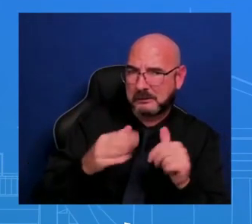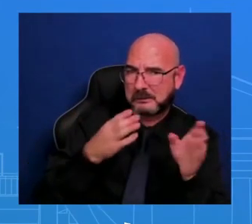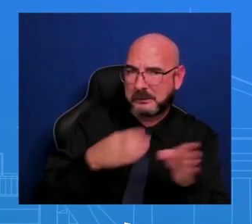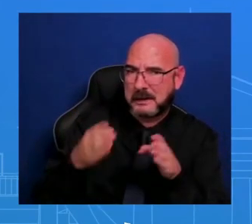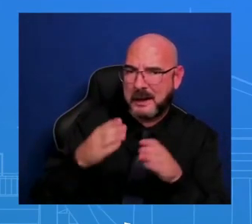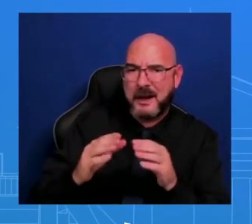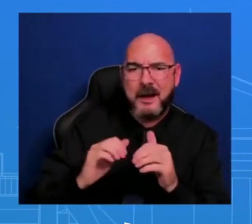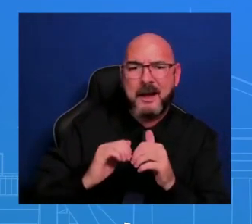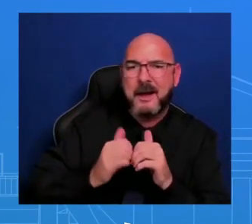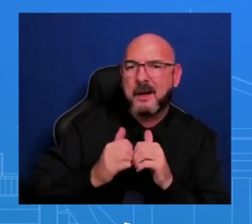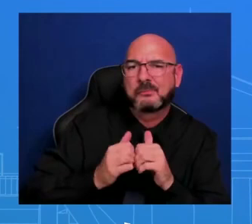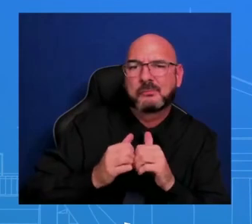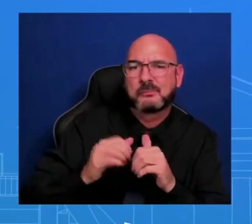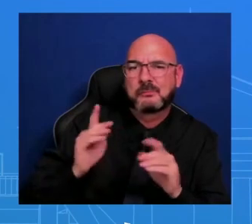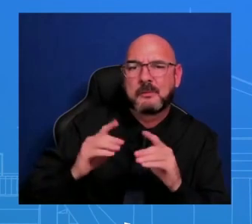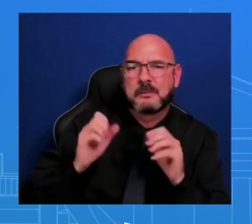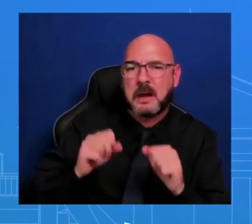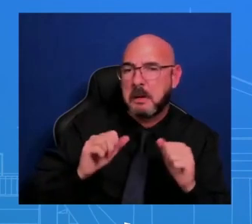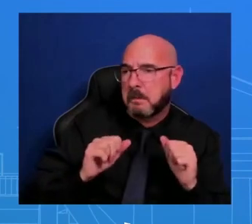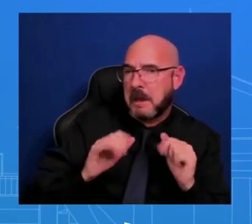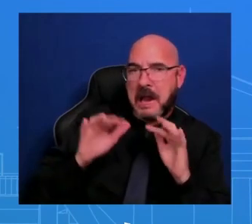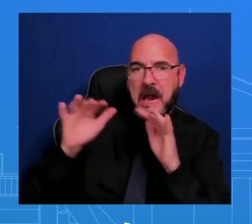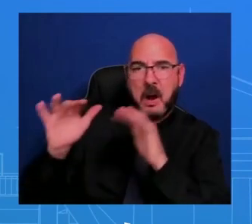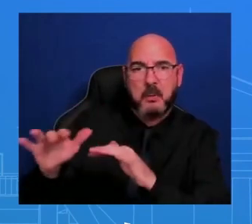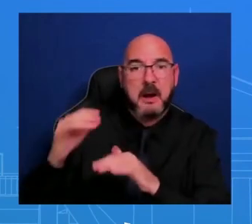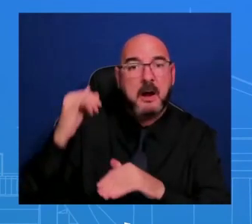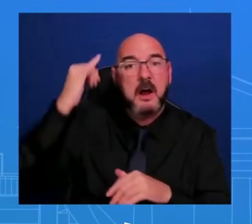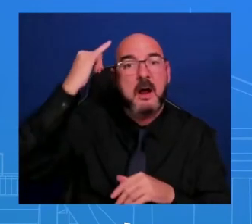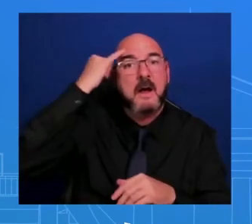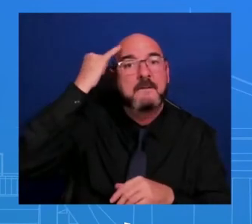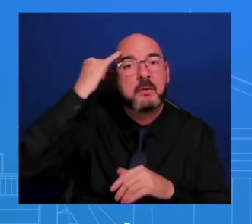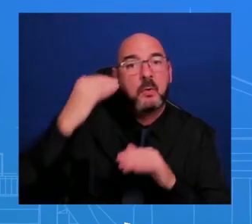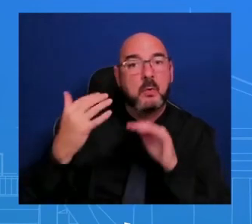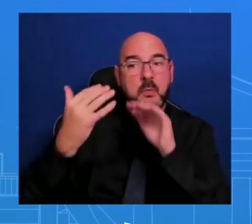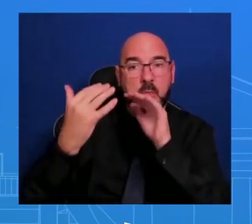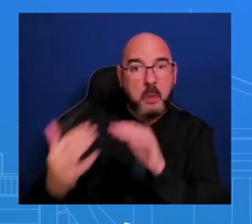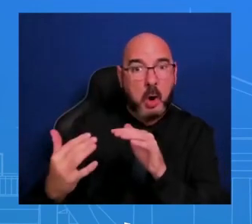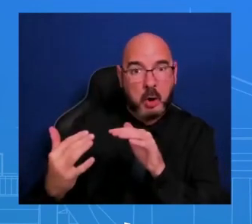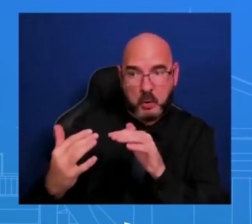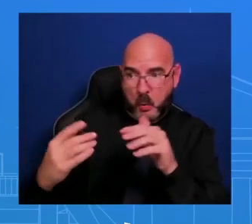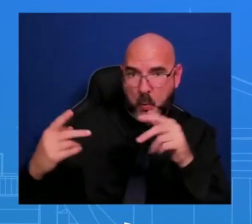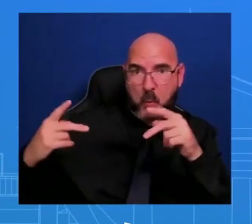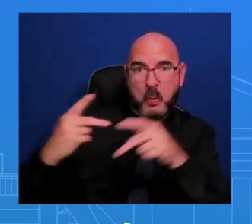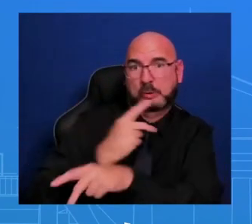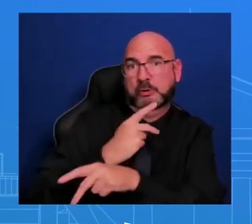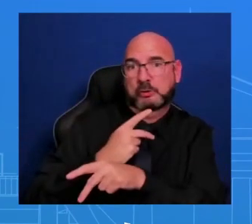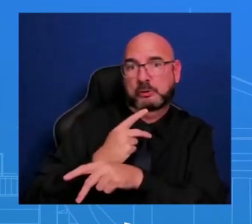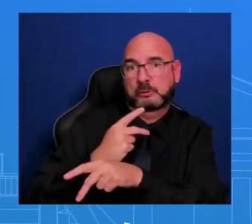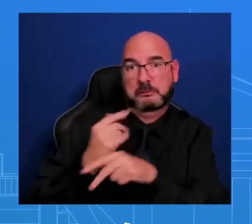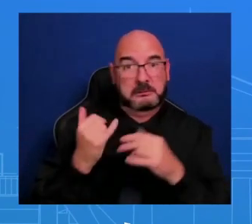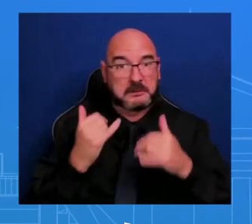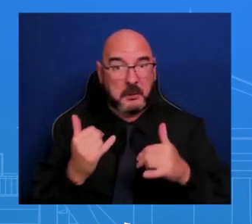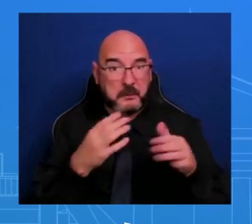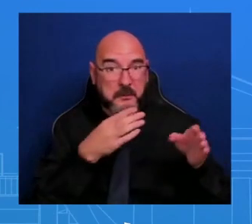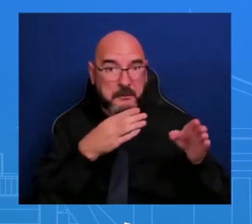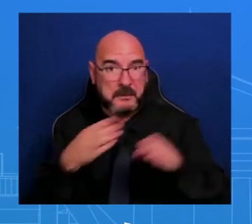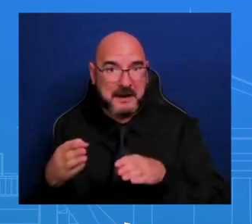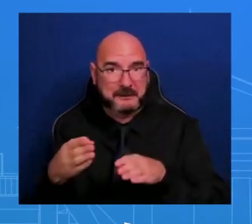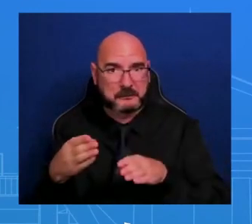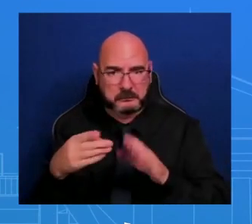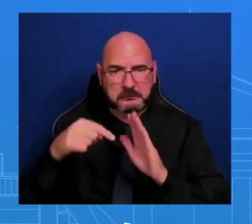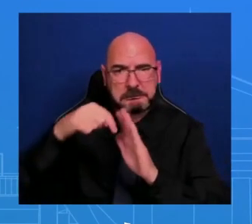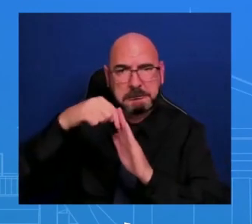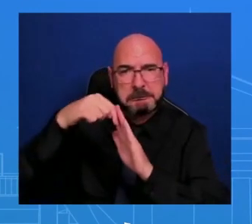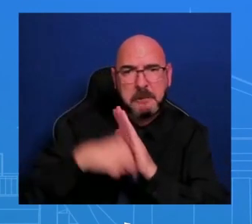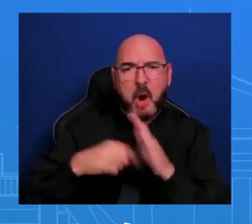scenario and whether this is very top-level planning or if there's some sort of granular detail that you guys are going into on